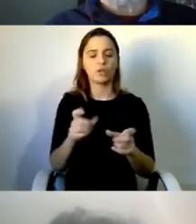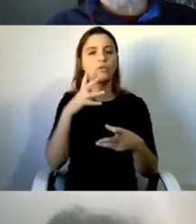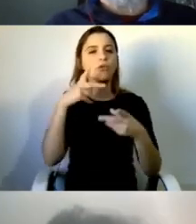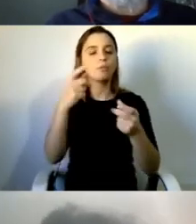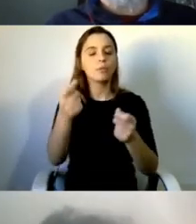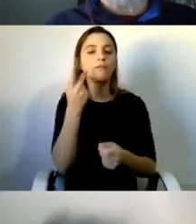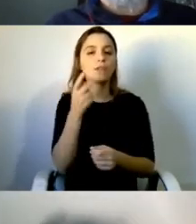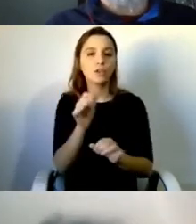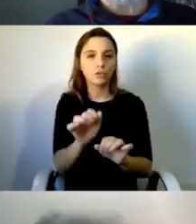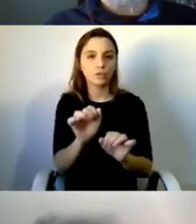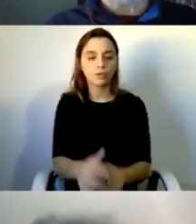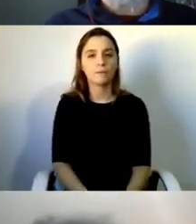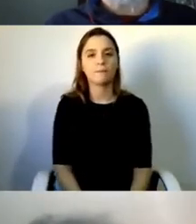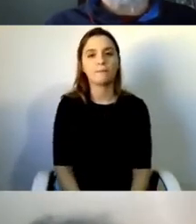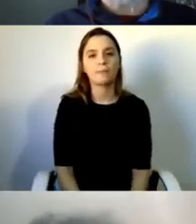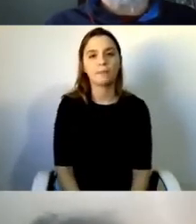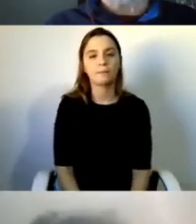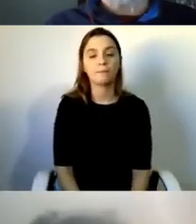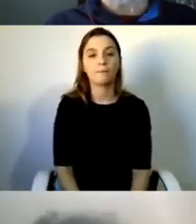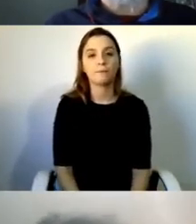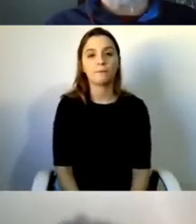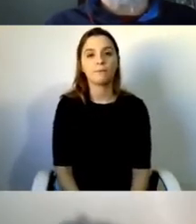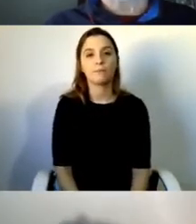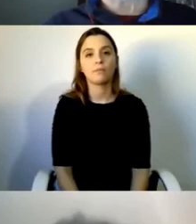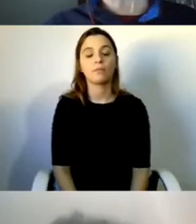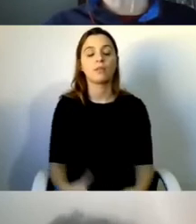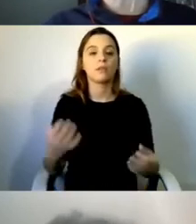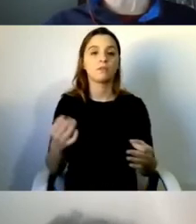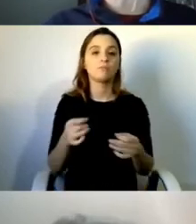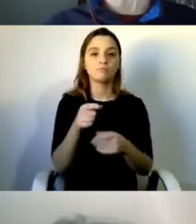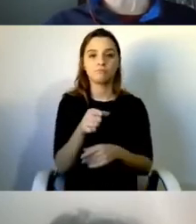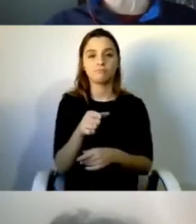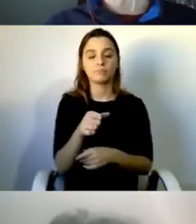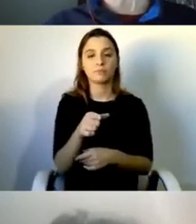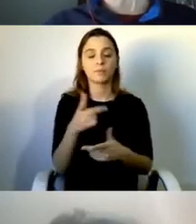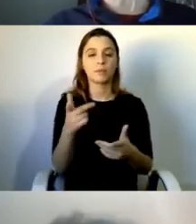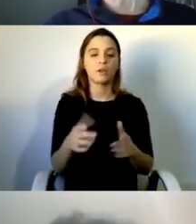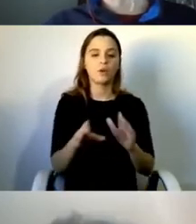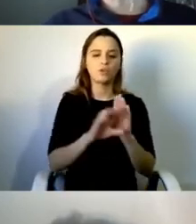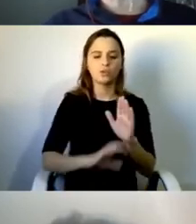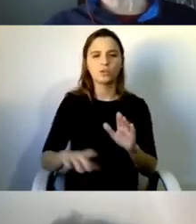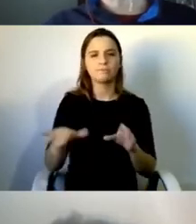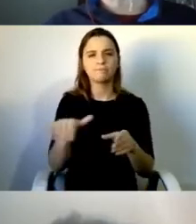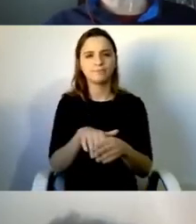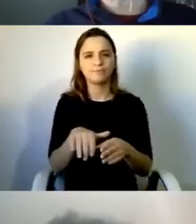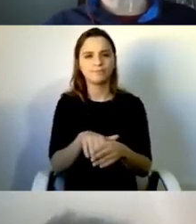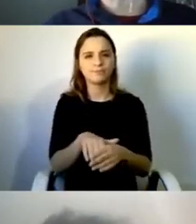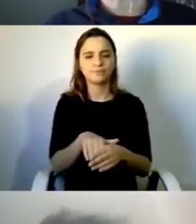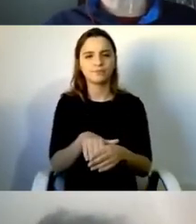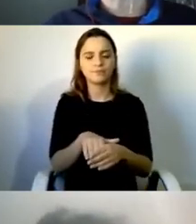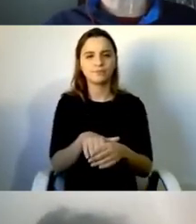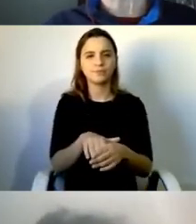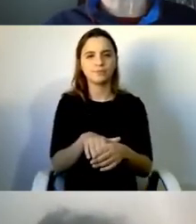The conditions that were set up for participation in this project was